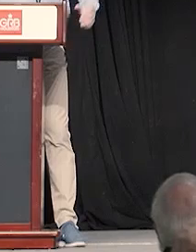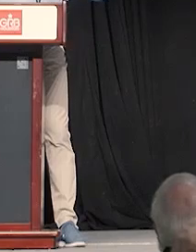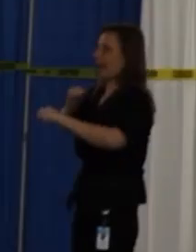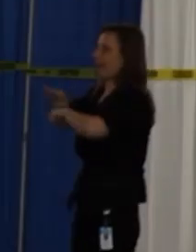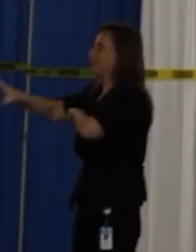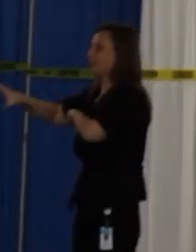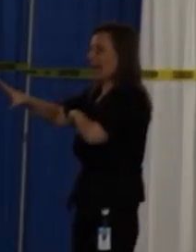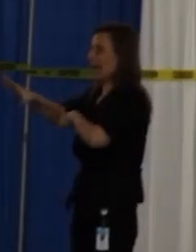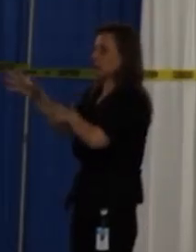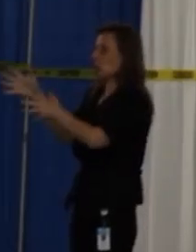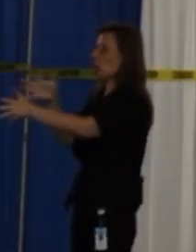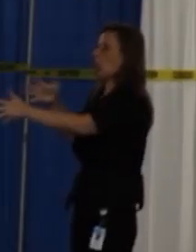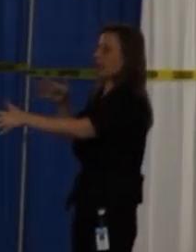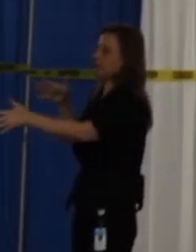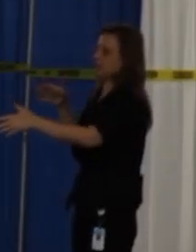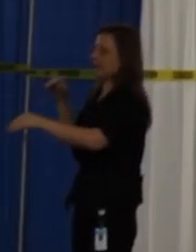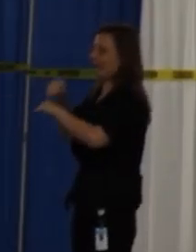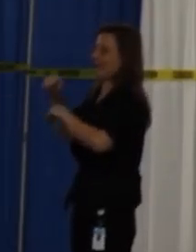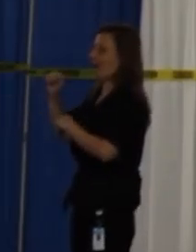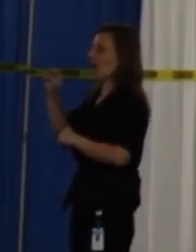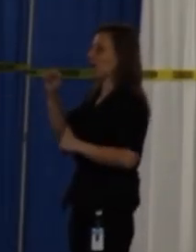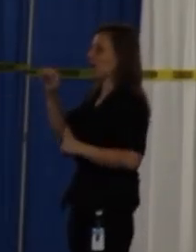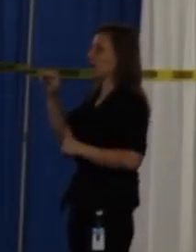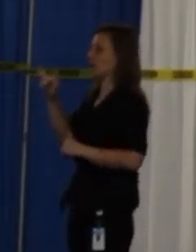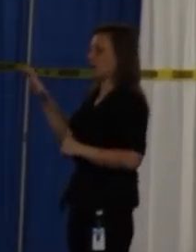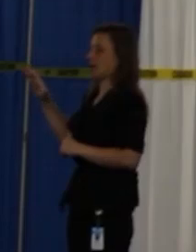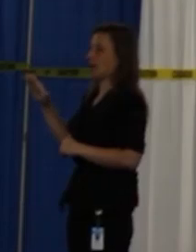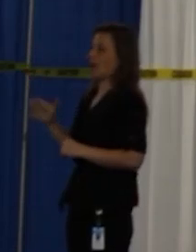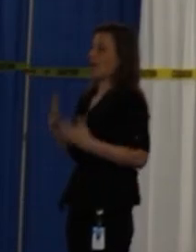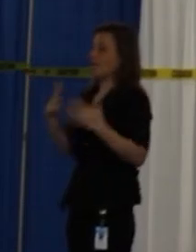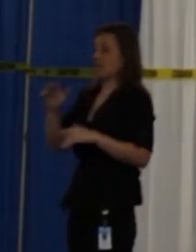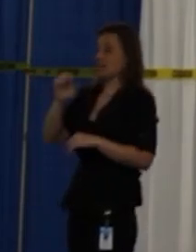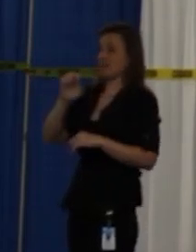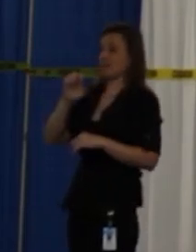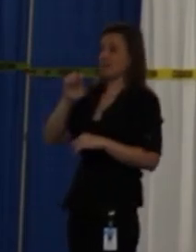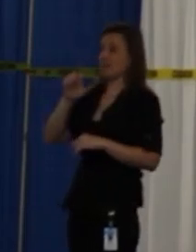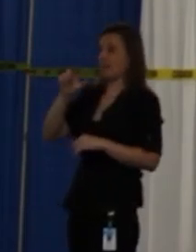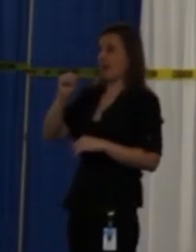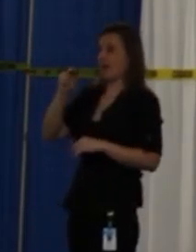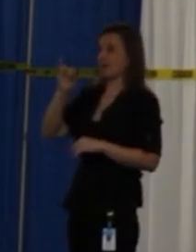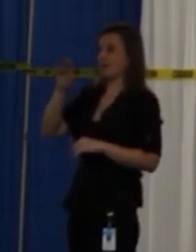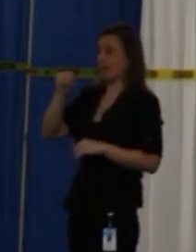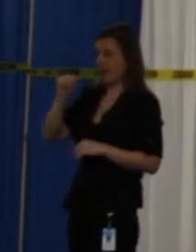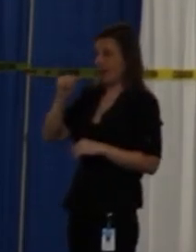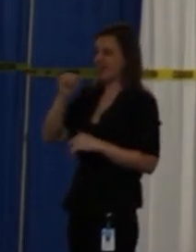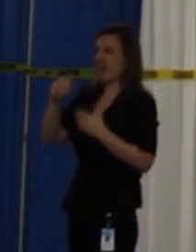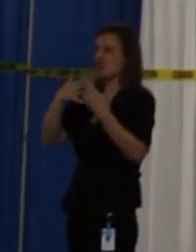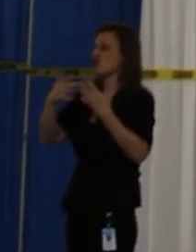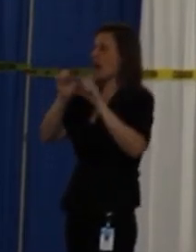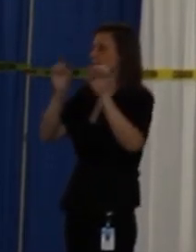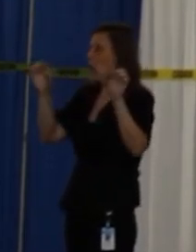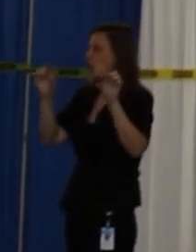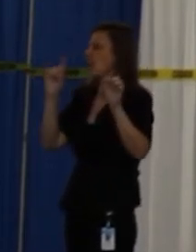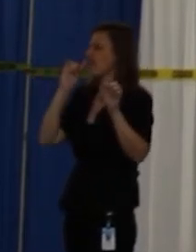Atlantic. So we have been coming out of a La Nina. We're now into a neutral phase. That's the gray bars. We think we'll stay in a neutral, which